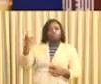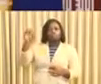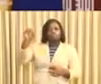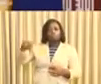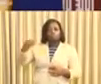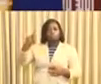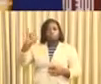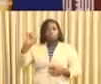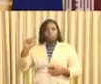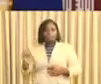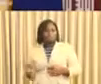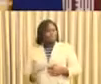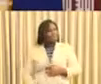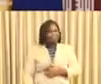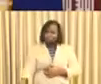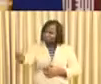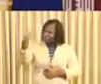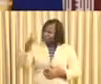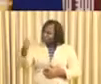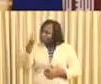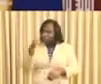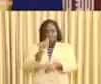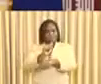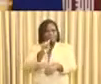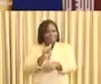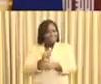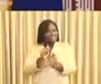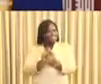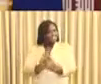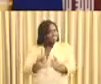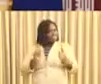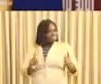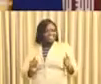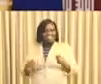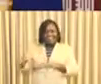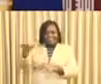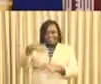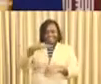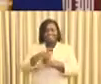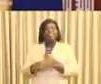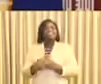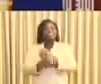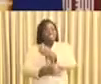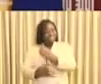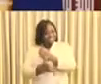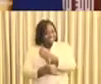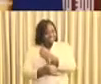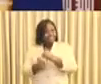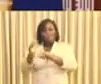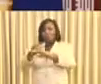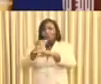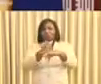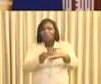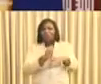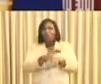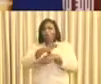discipline they are maintaining in their enterprises across the country, and call upon all other enterprises, especially our